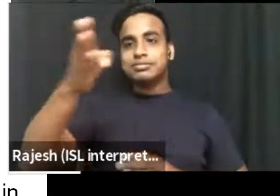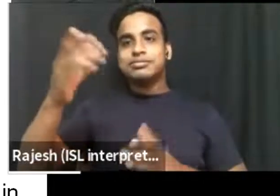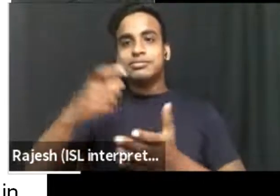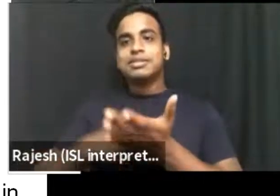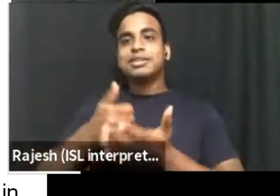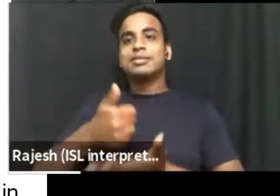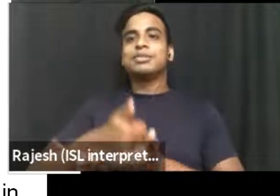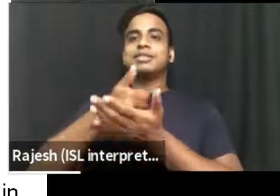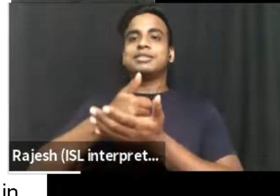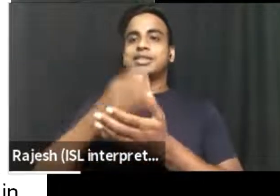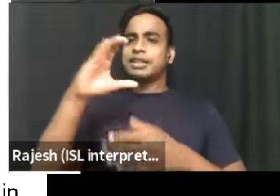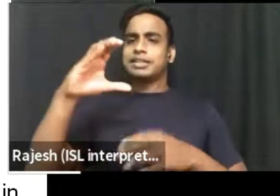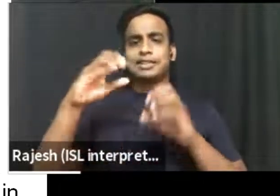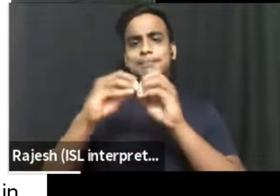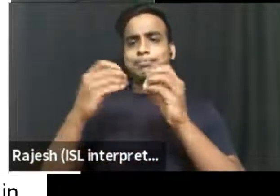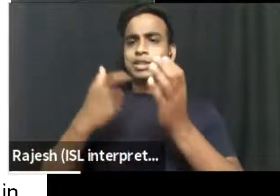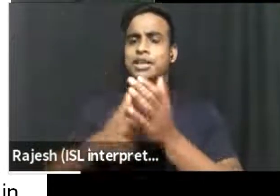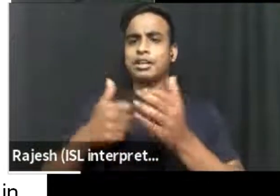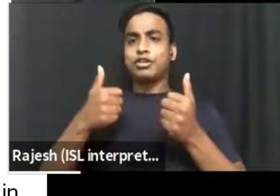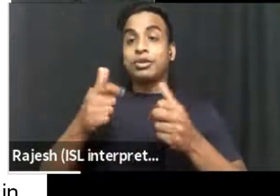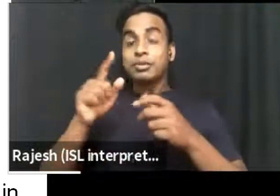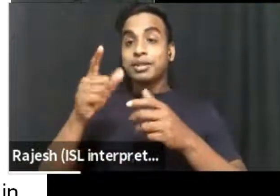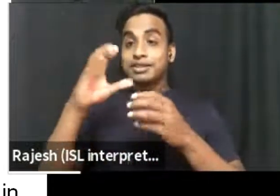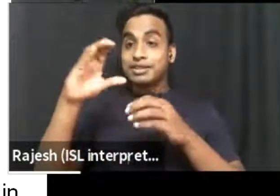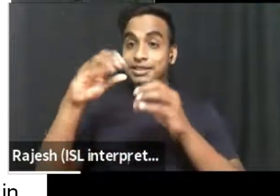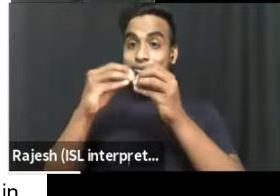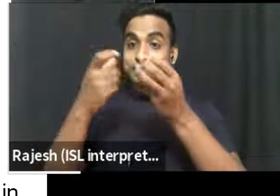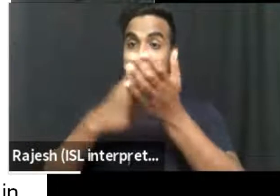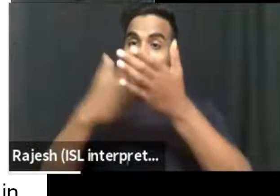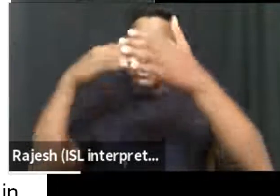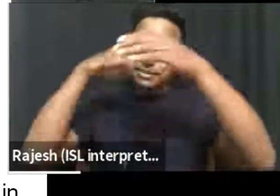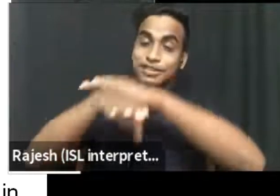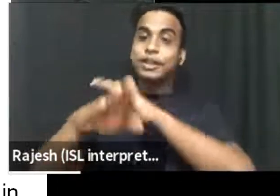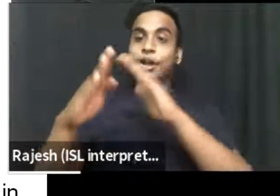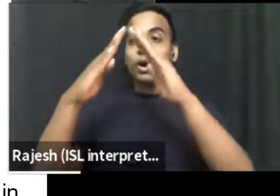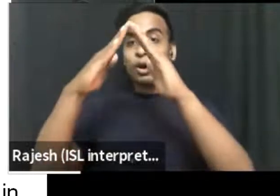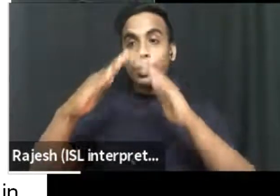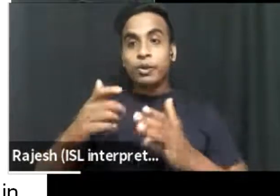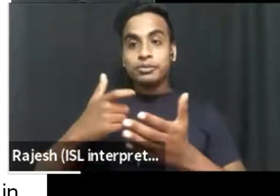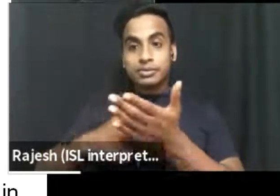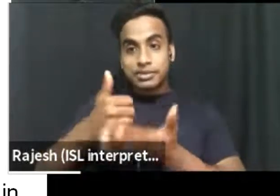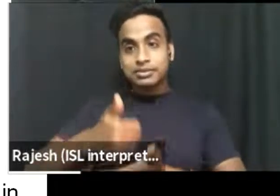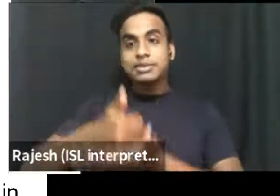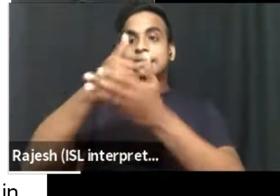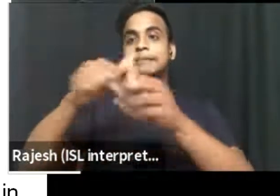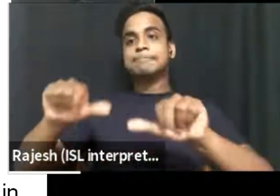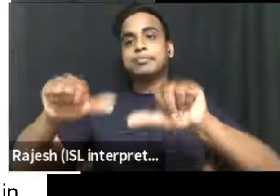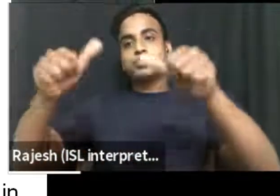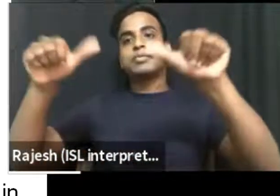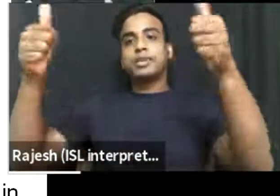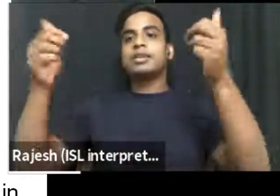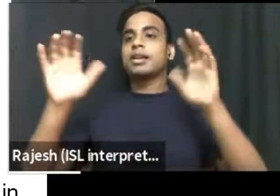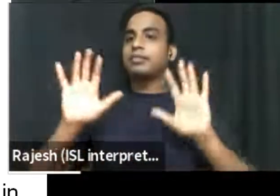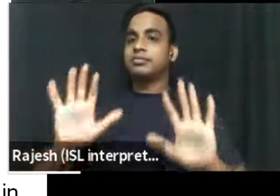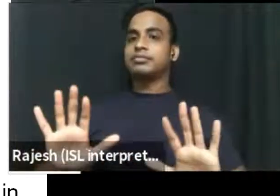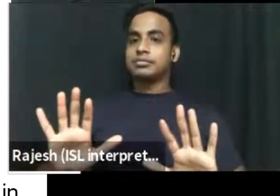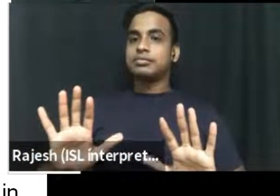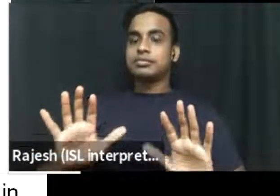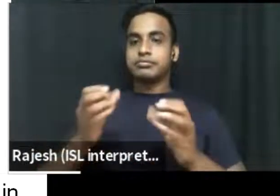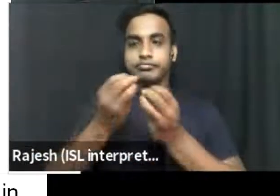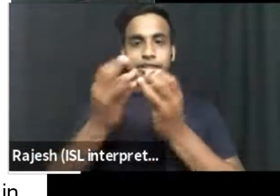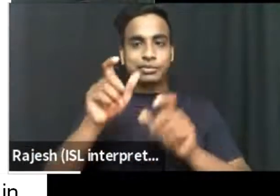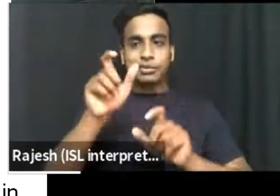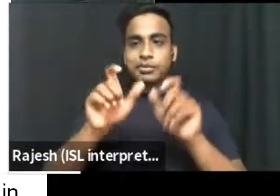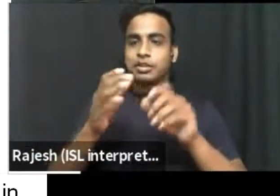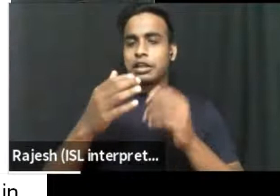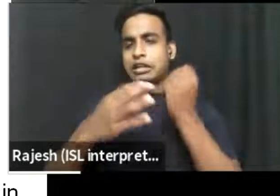within CBR, there's a lot of home-based actually when we do a lot of programs, particularly with the large number of people with